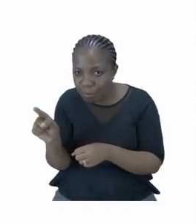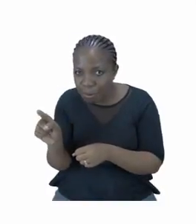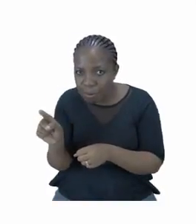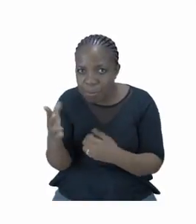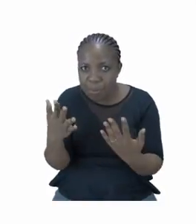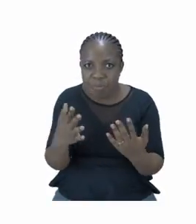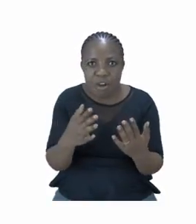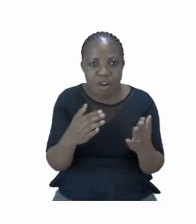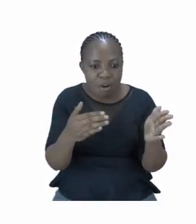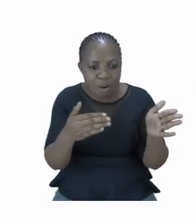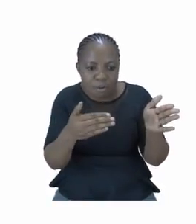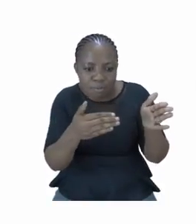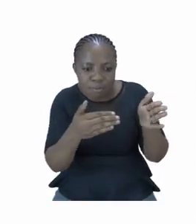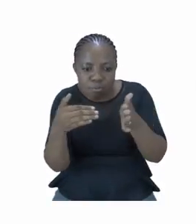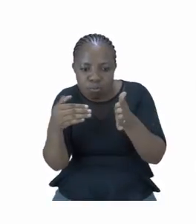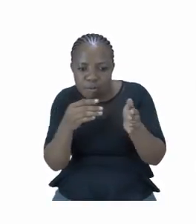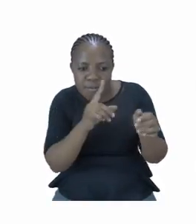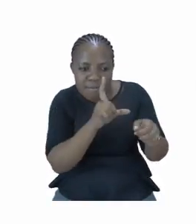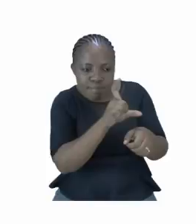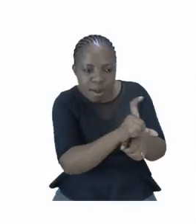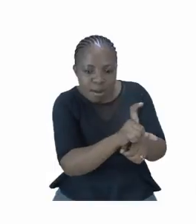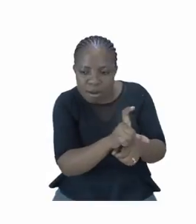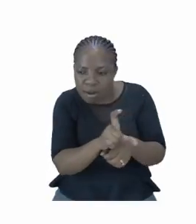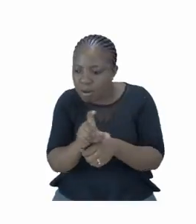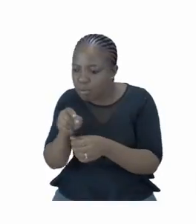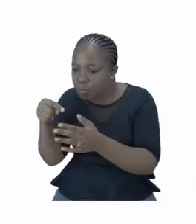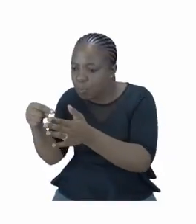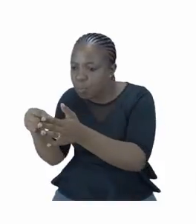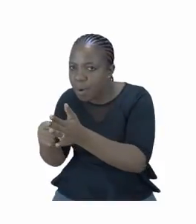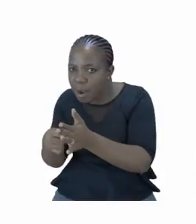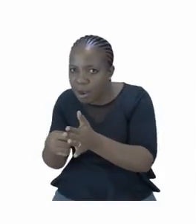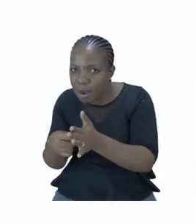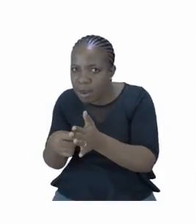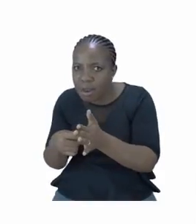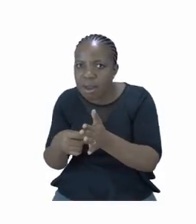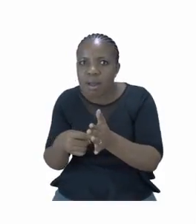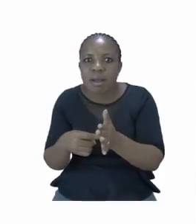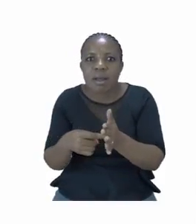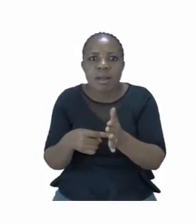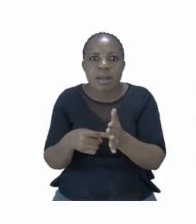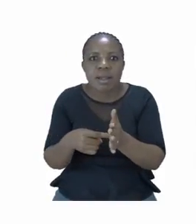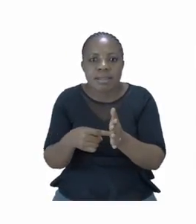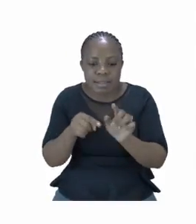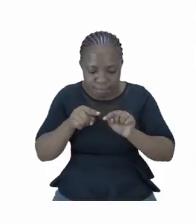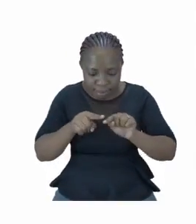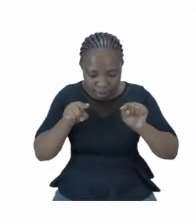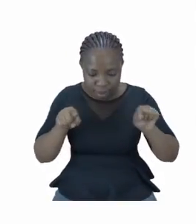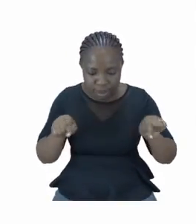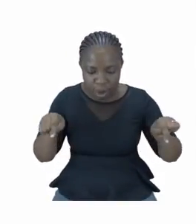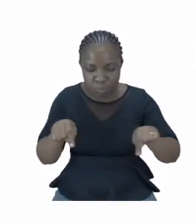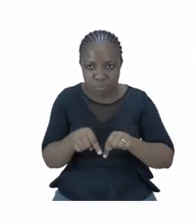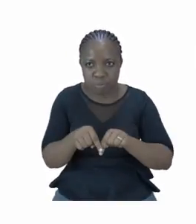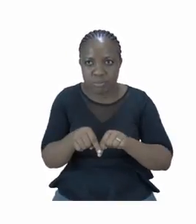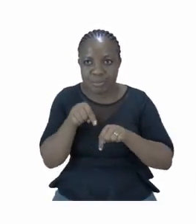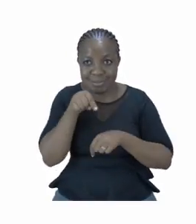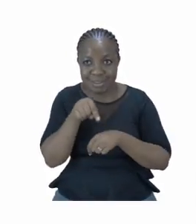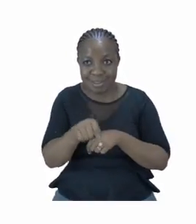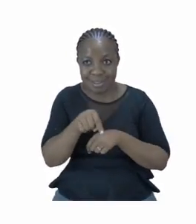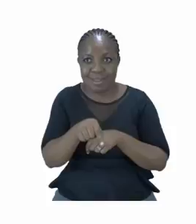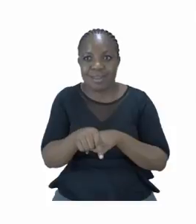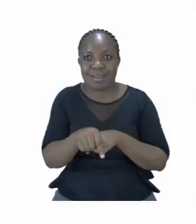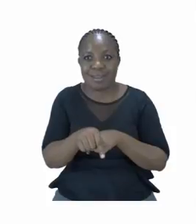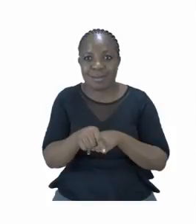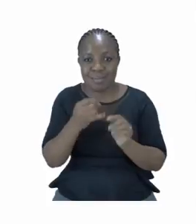be. Then the second part that you're going to do is to rewrite those sentences